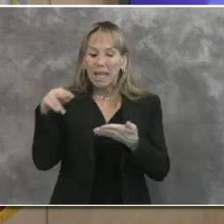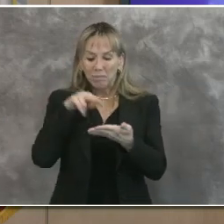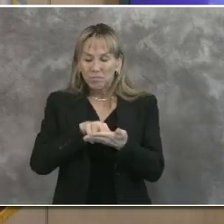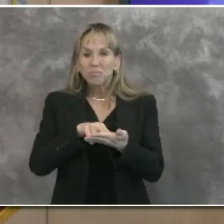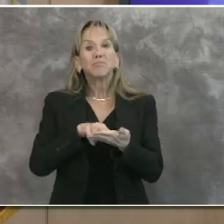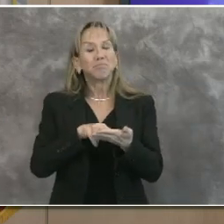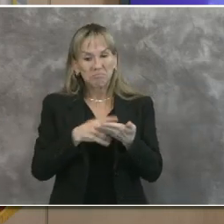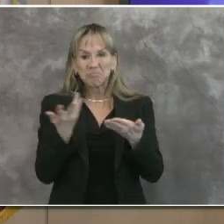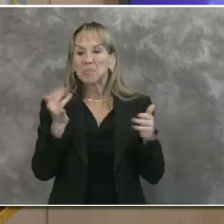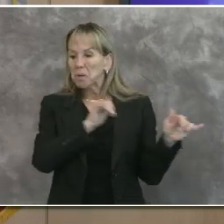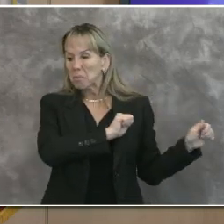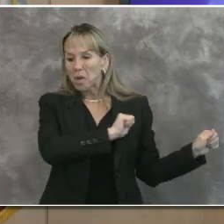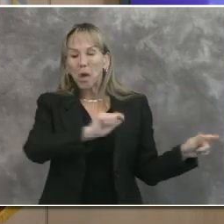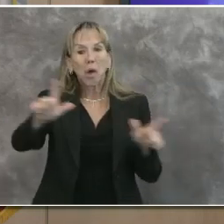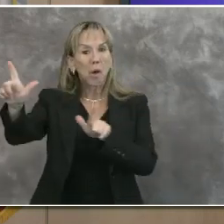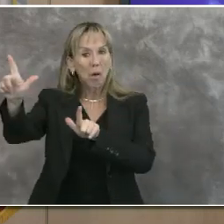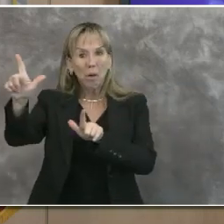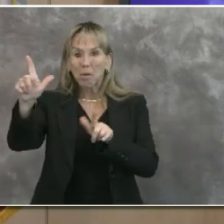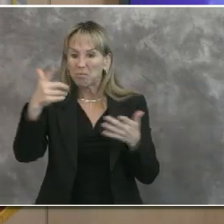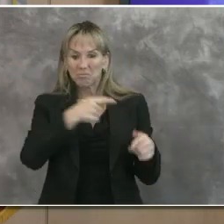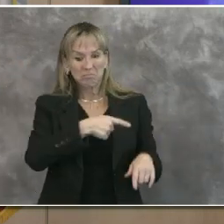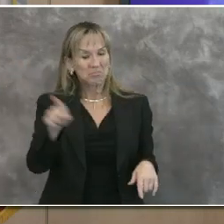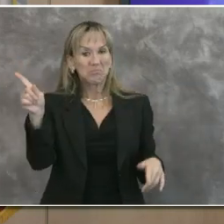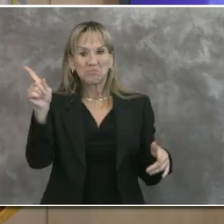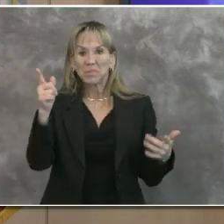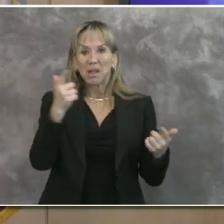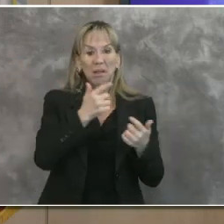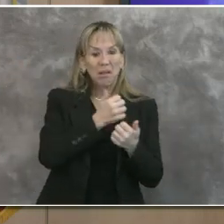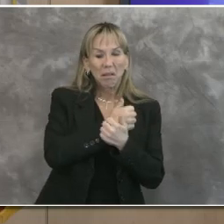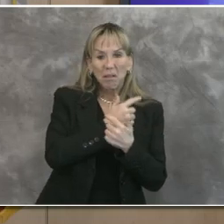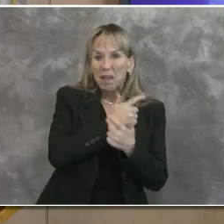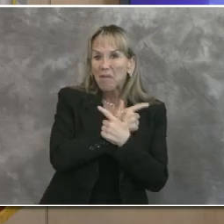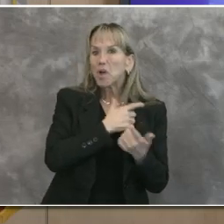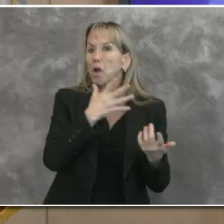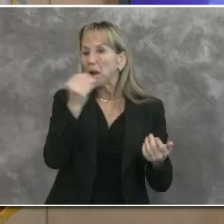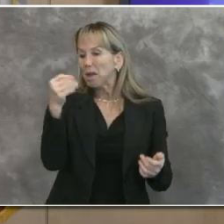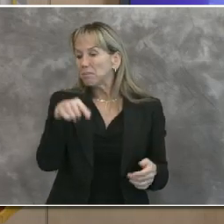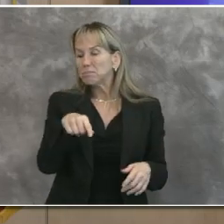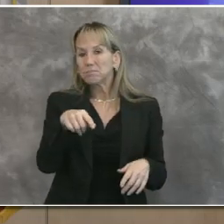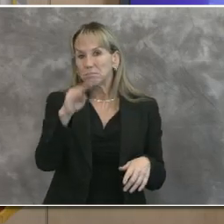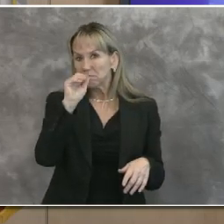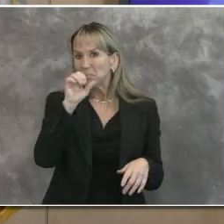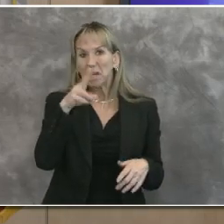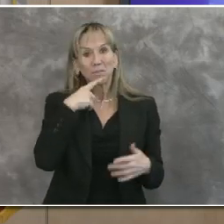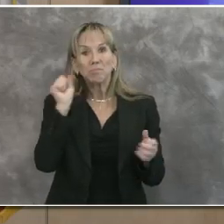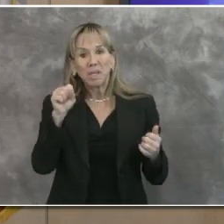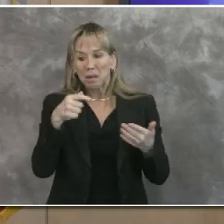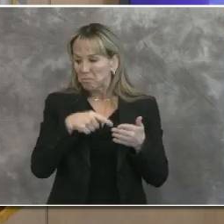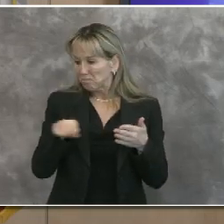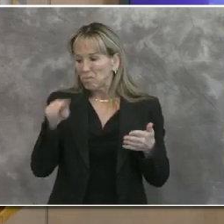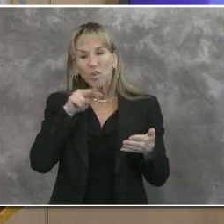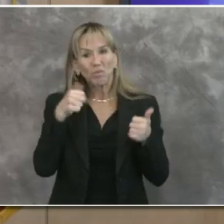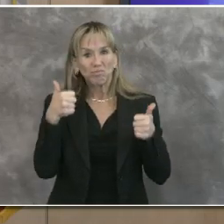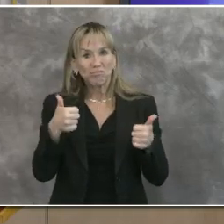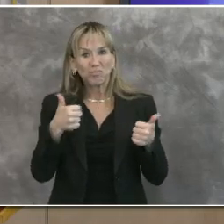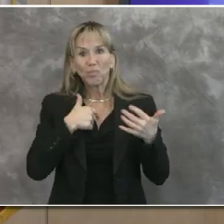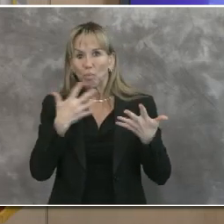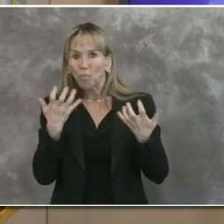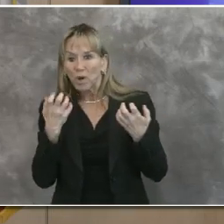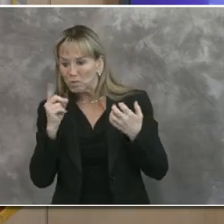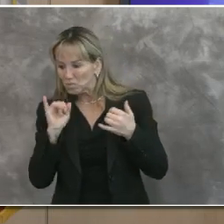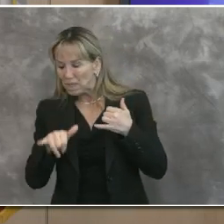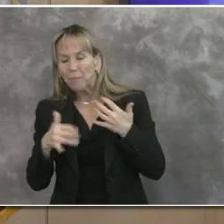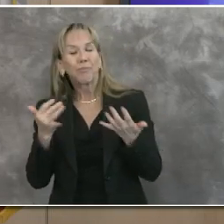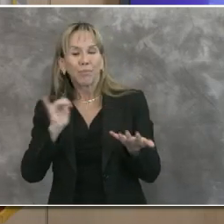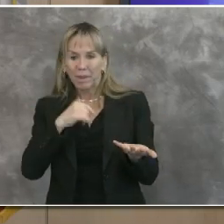told there was a unanimous opinion of the coastal mayors and lifeguards that that was how they would like to do it. We evaluated the how. We made